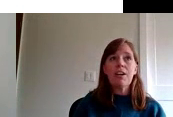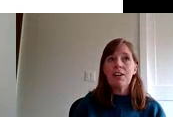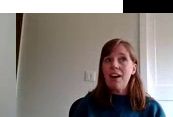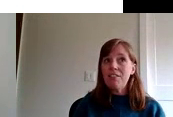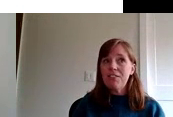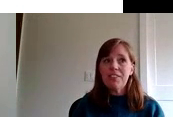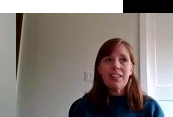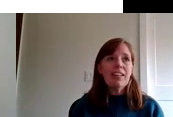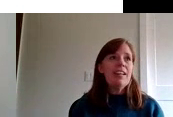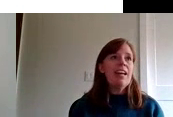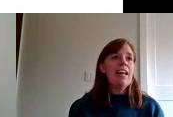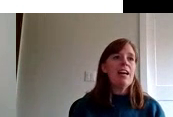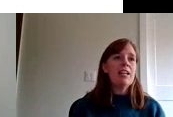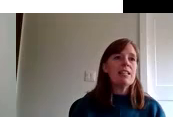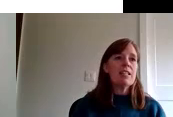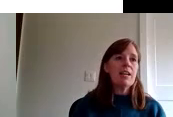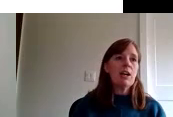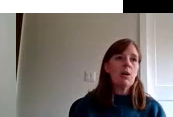easy to turn on and off.